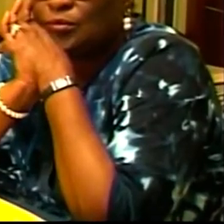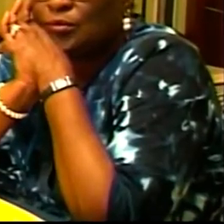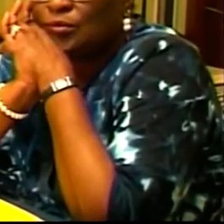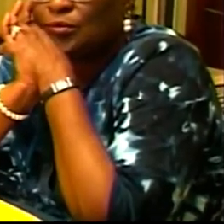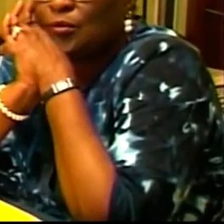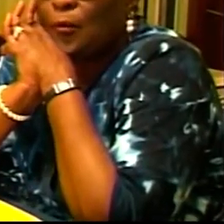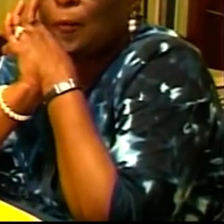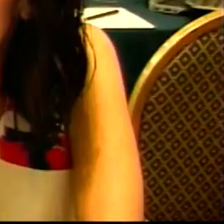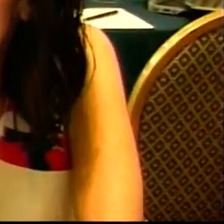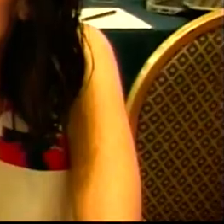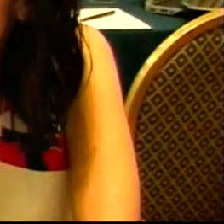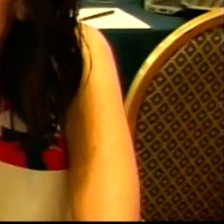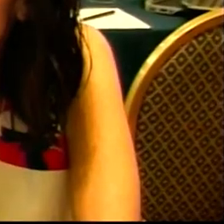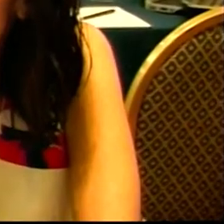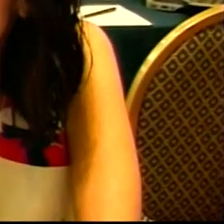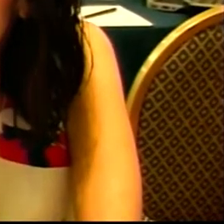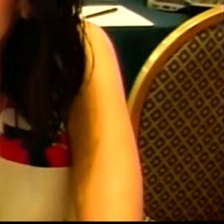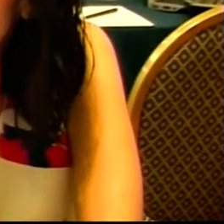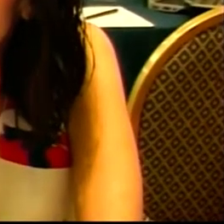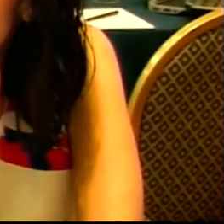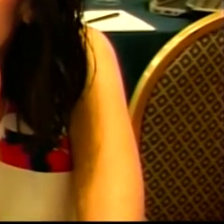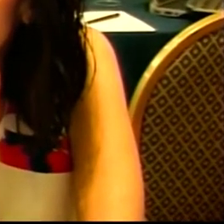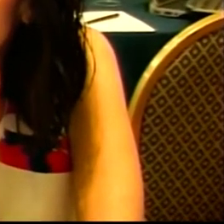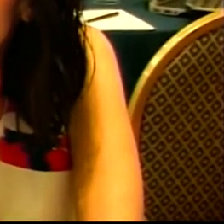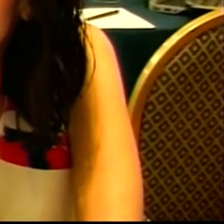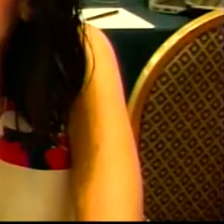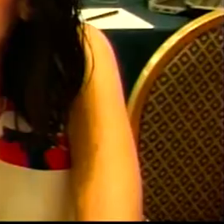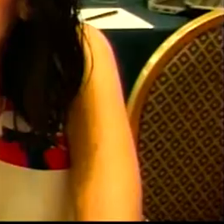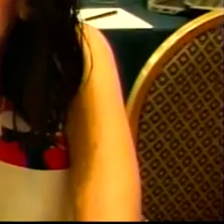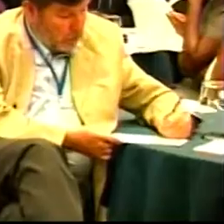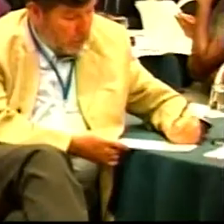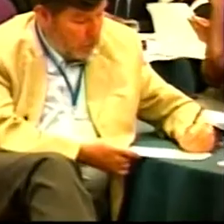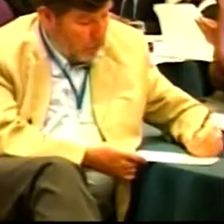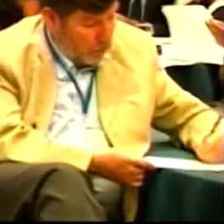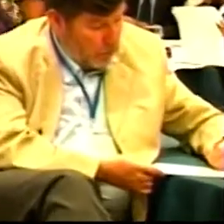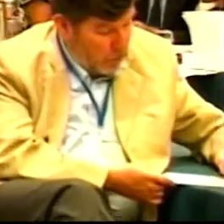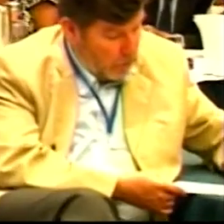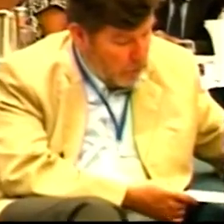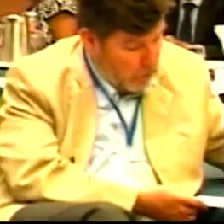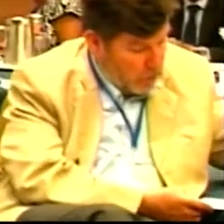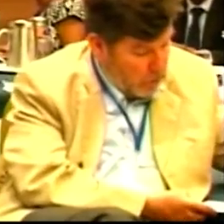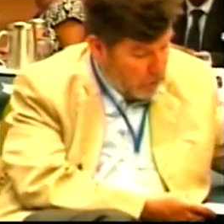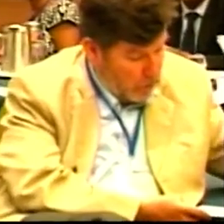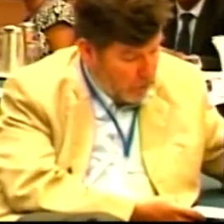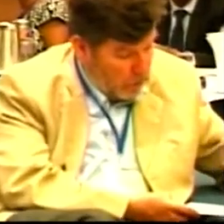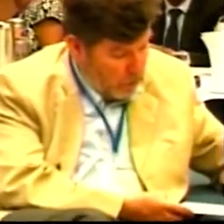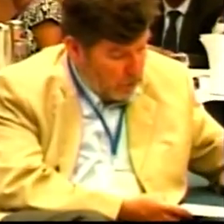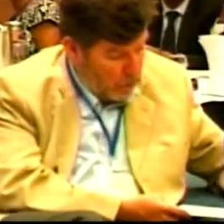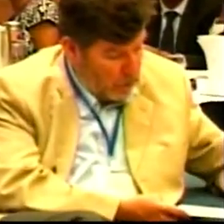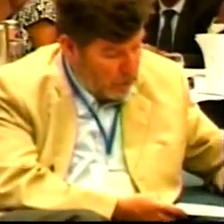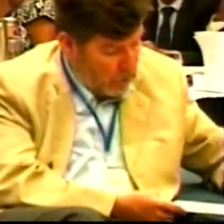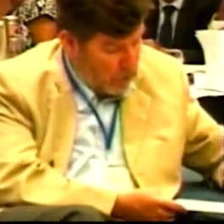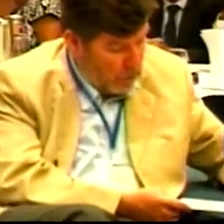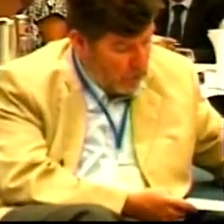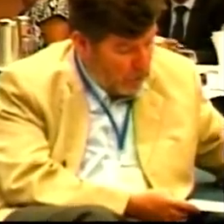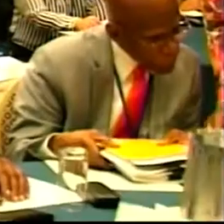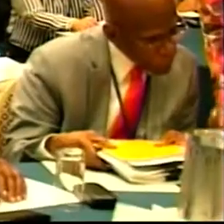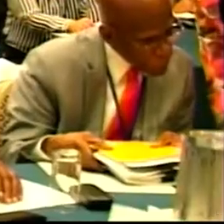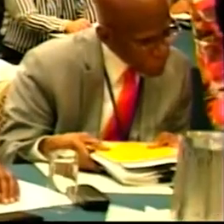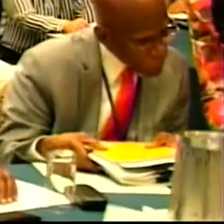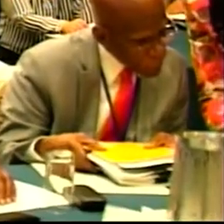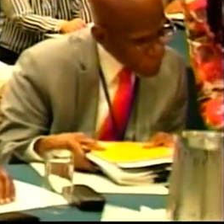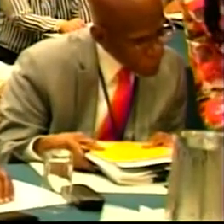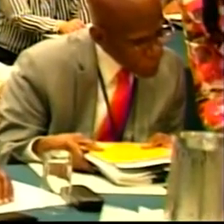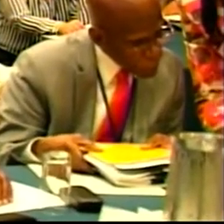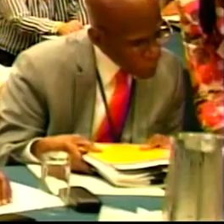Population Fund launched the Caribbean Meeting on Population and Sustainable Development at the Hilton, Barbados. Speaking at that launch, Minister of Foreign